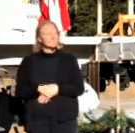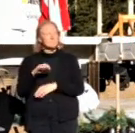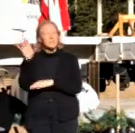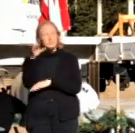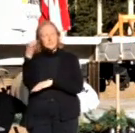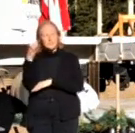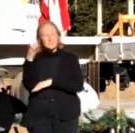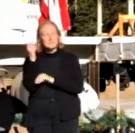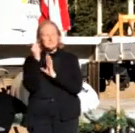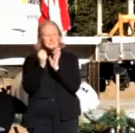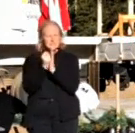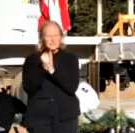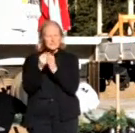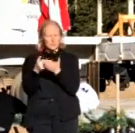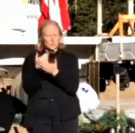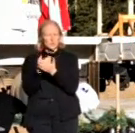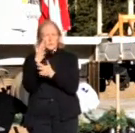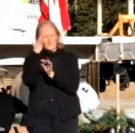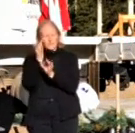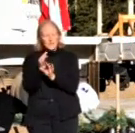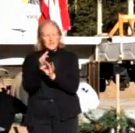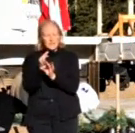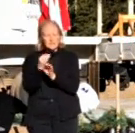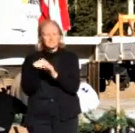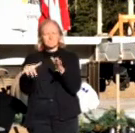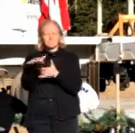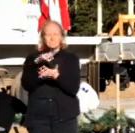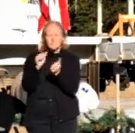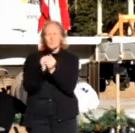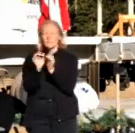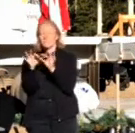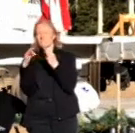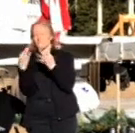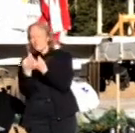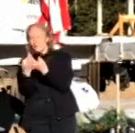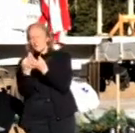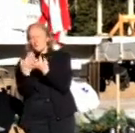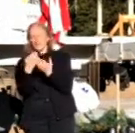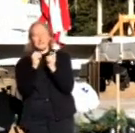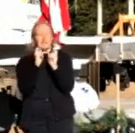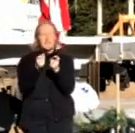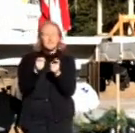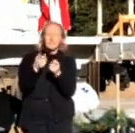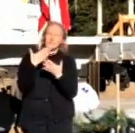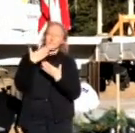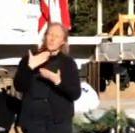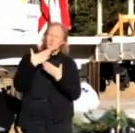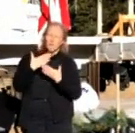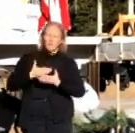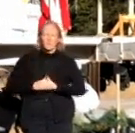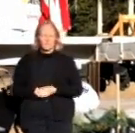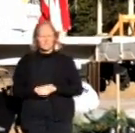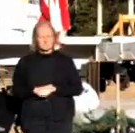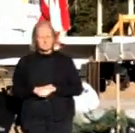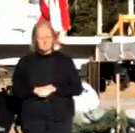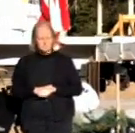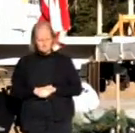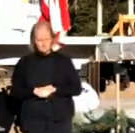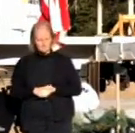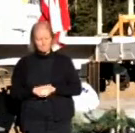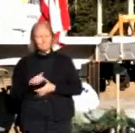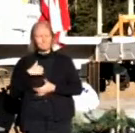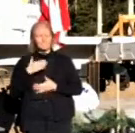Christmas is a time for renewing faith, spending time with family, and giving and being grateful.